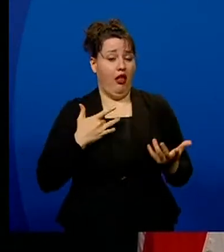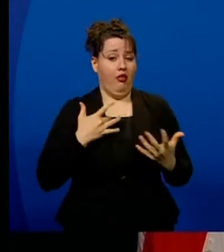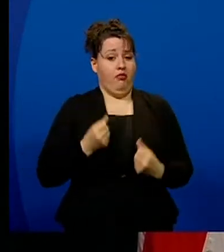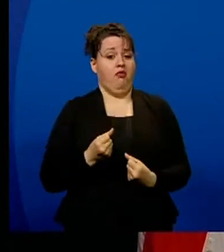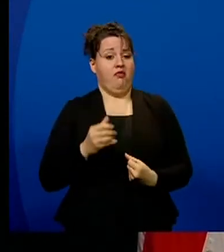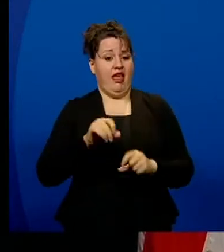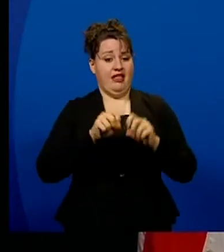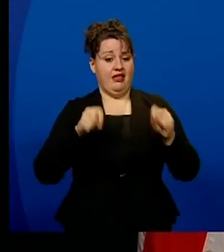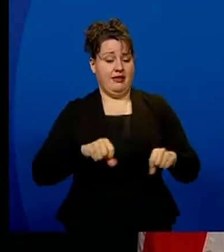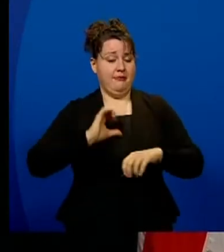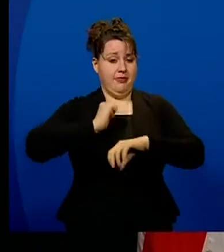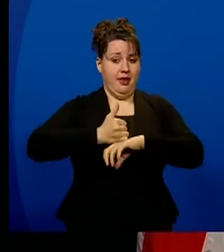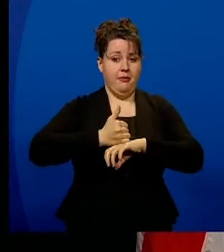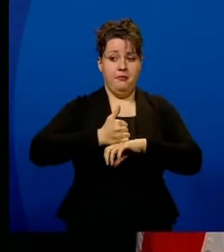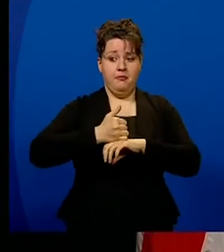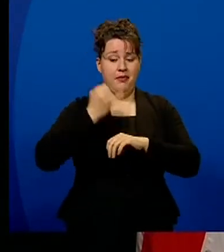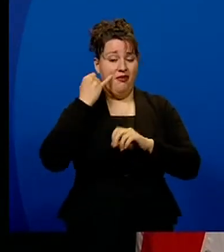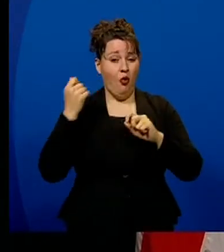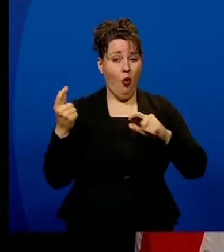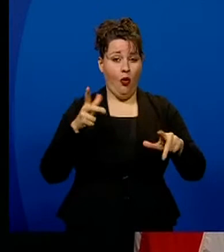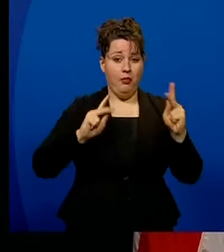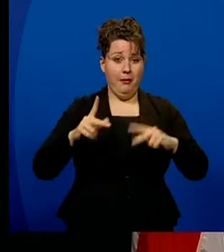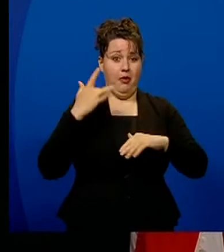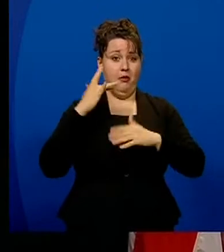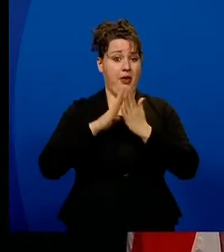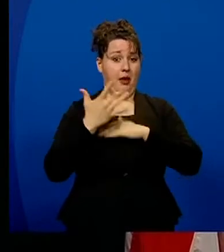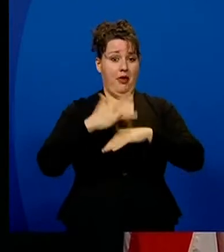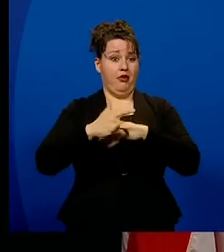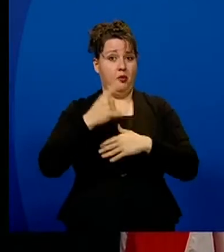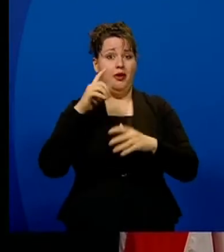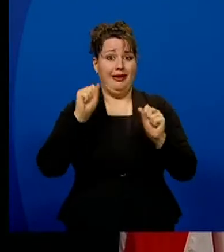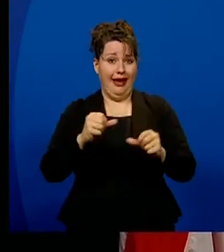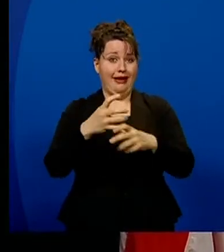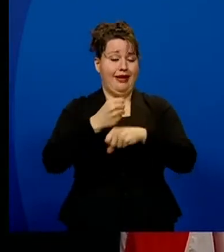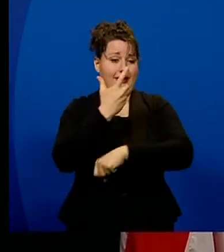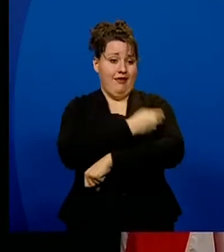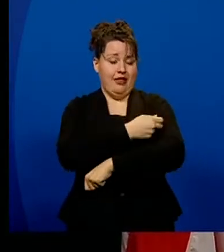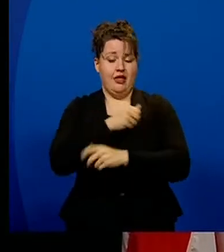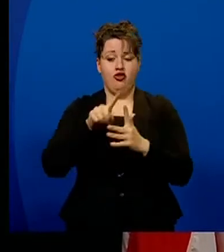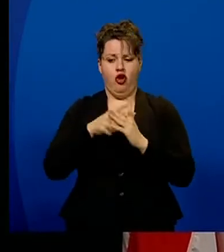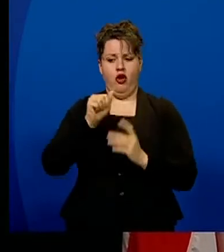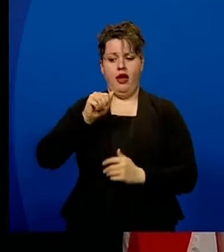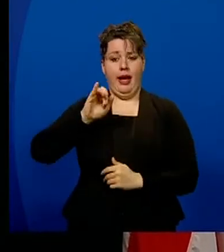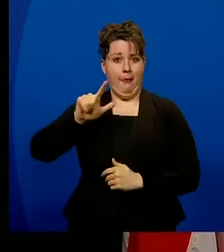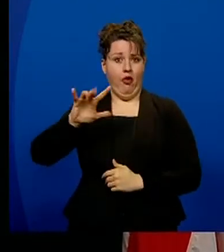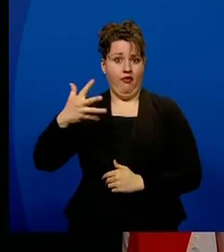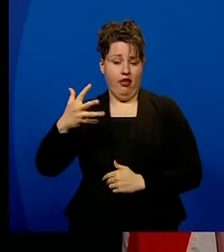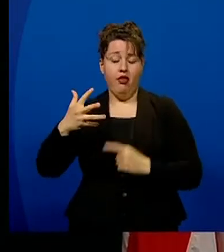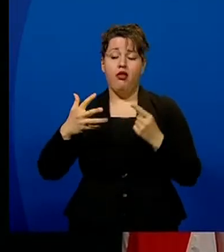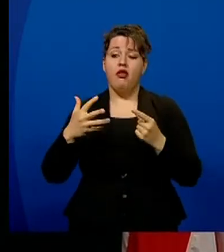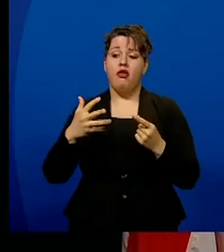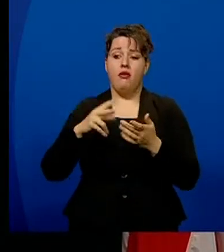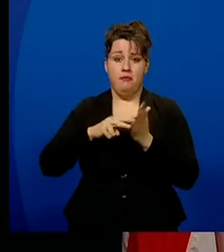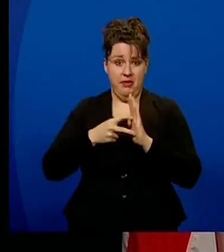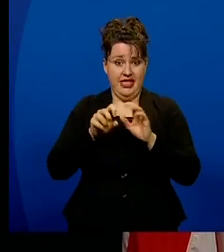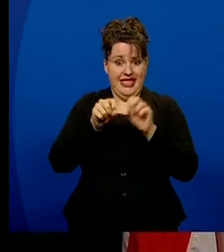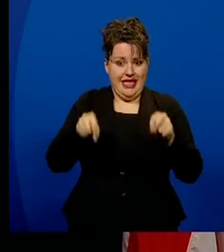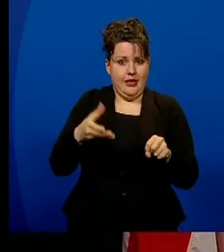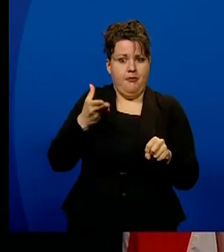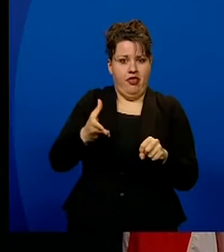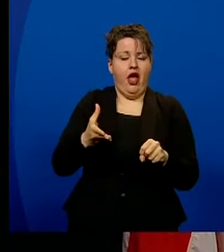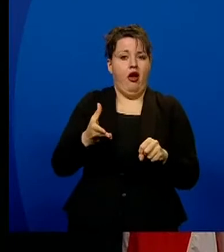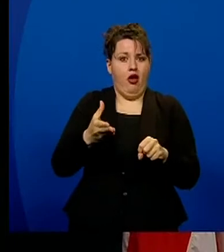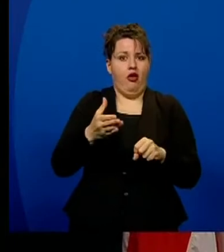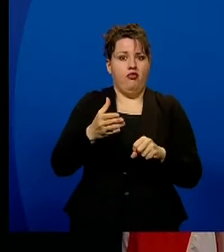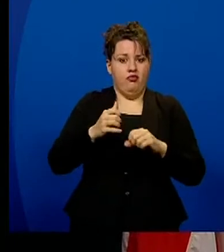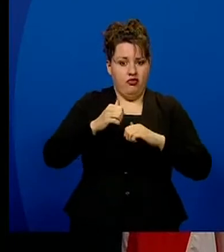system in place that if everyone is eligible for a vaccine in Iowa as of April, there will be a system there Yeah. to get people Well, we're logged working